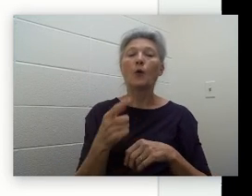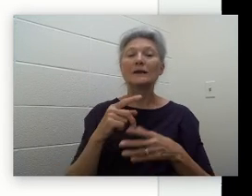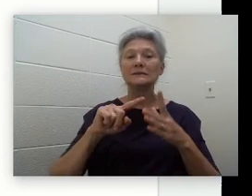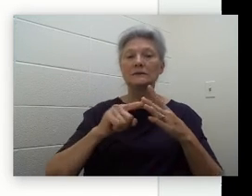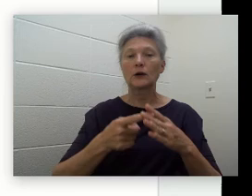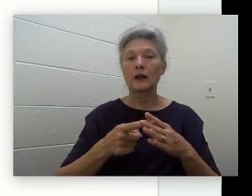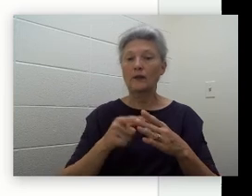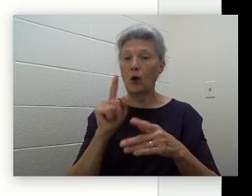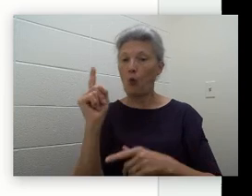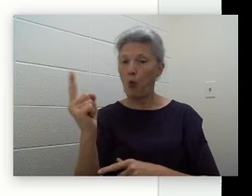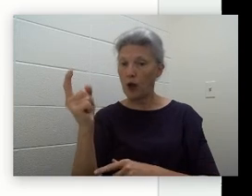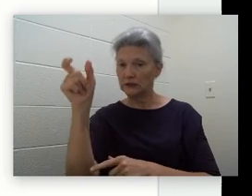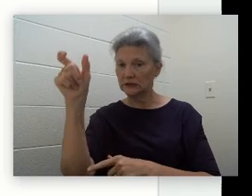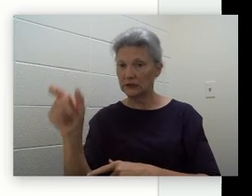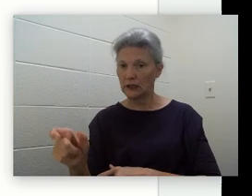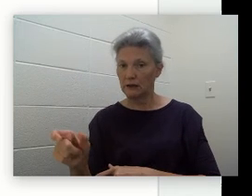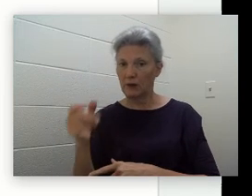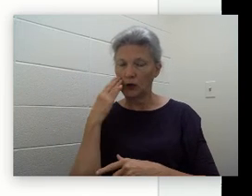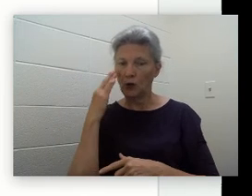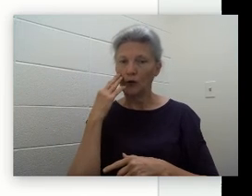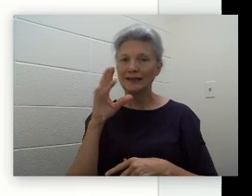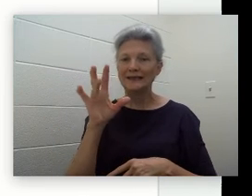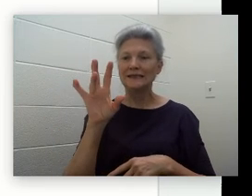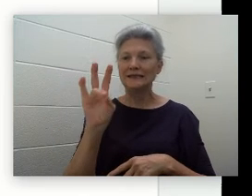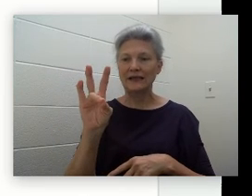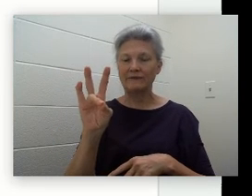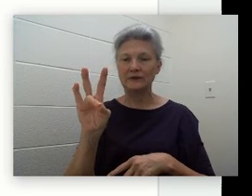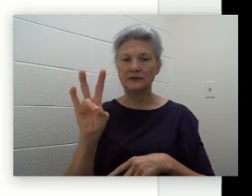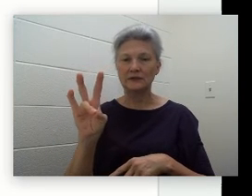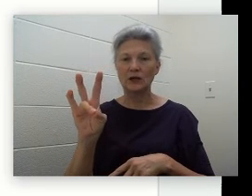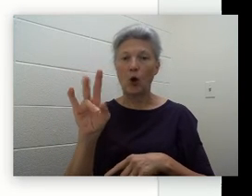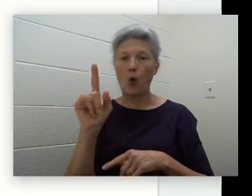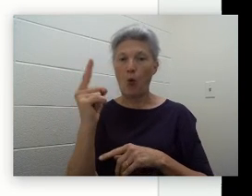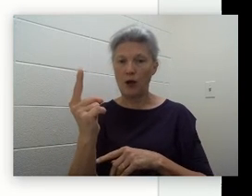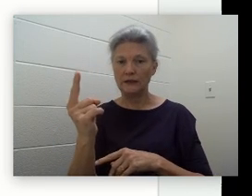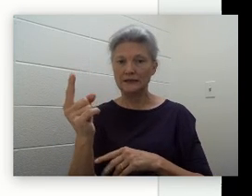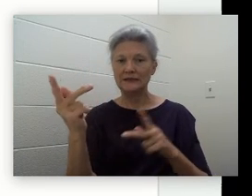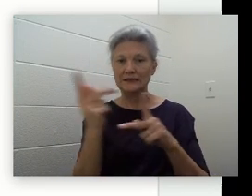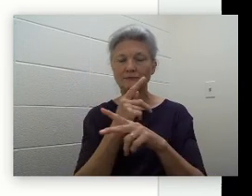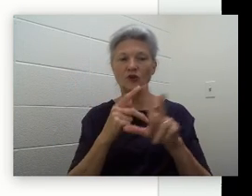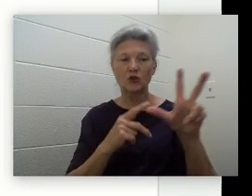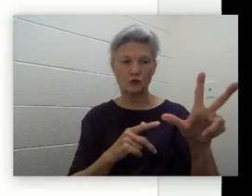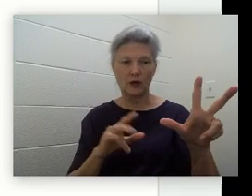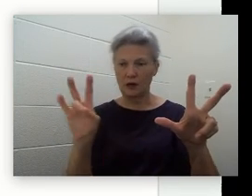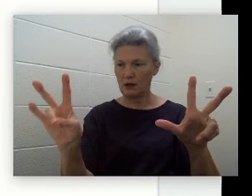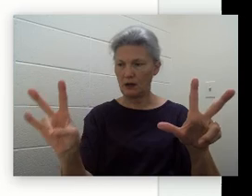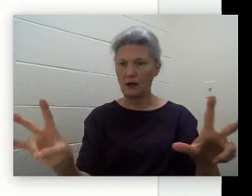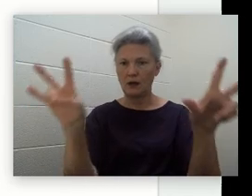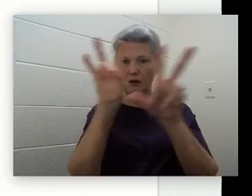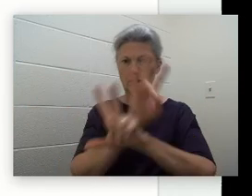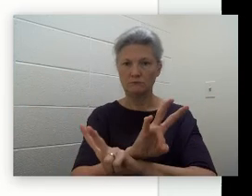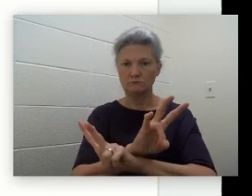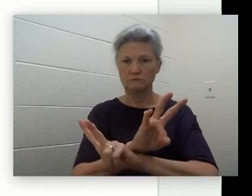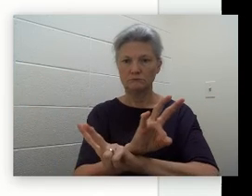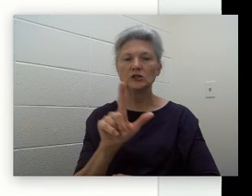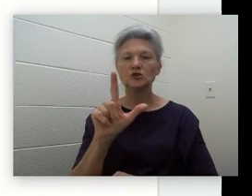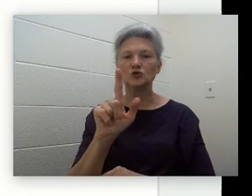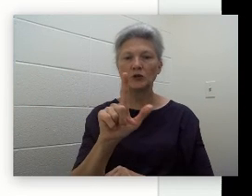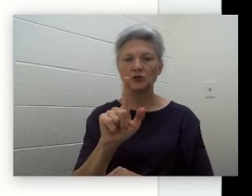start in our ones column, and I know that we can do 7 ones times 3 ones would